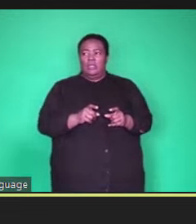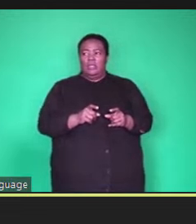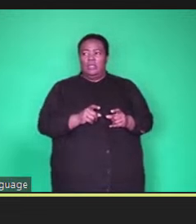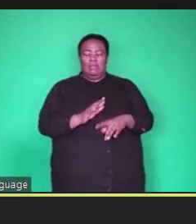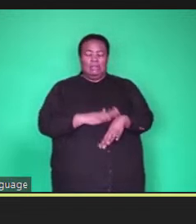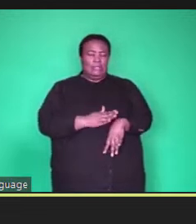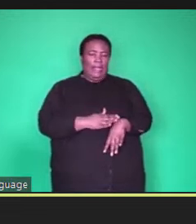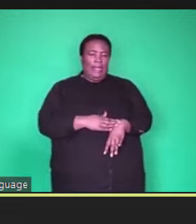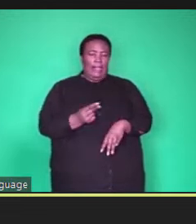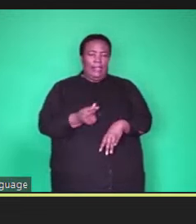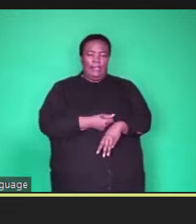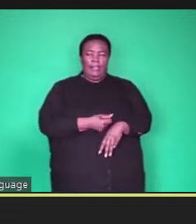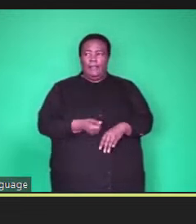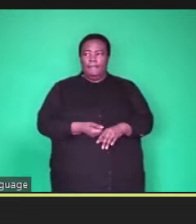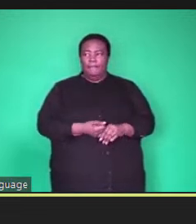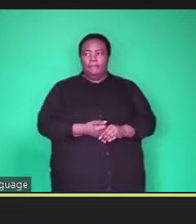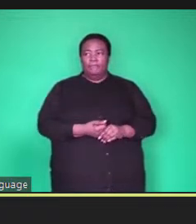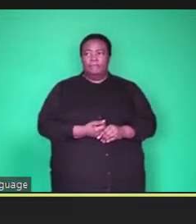time.